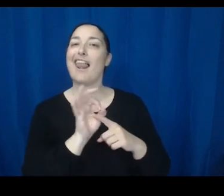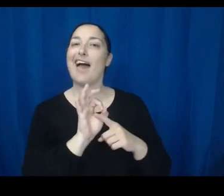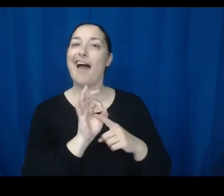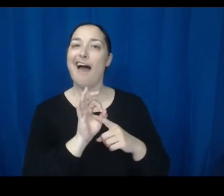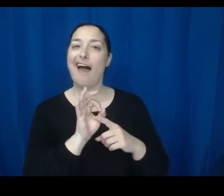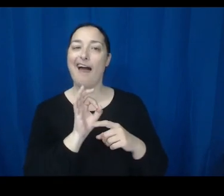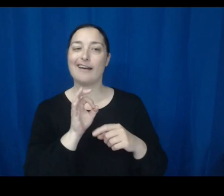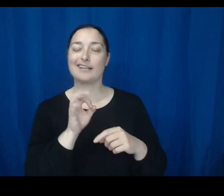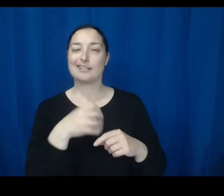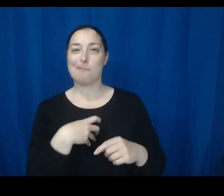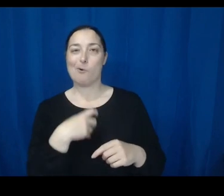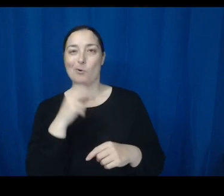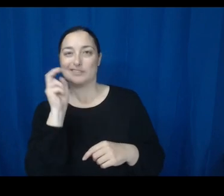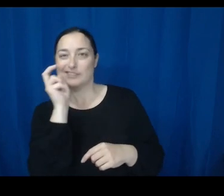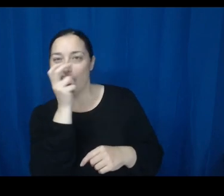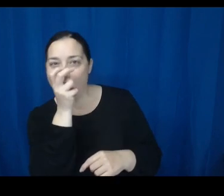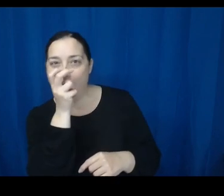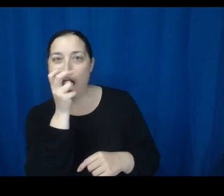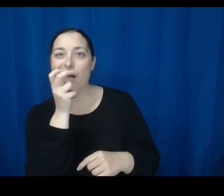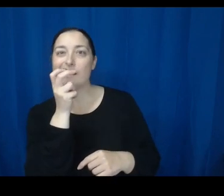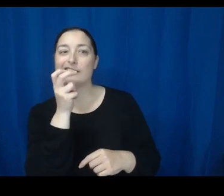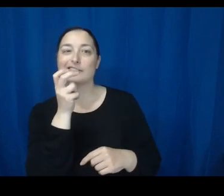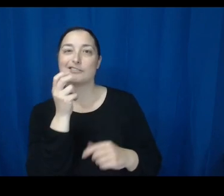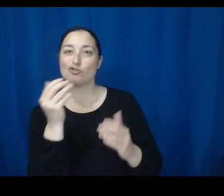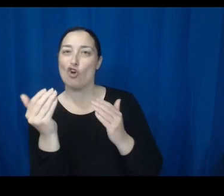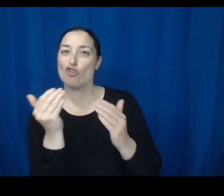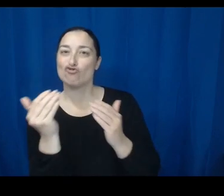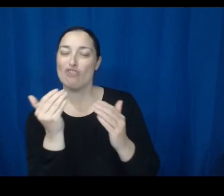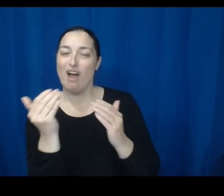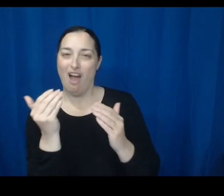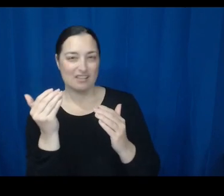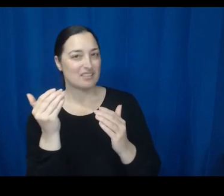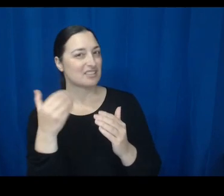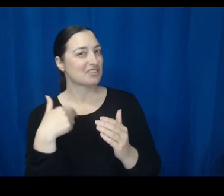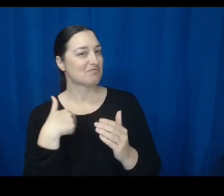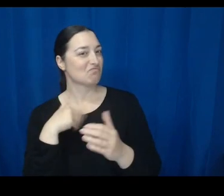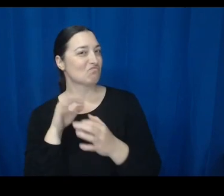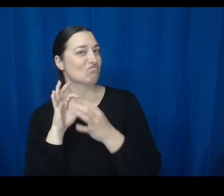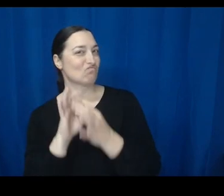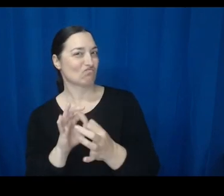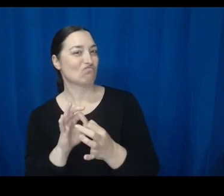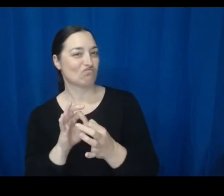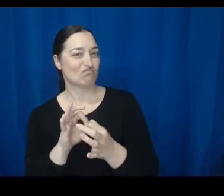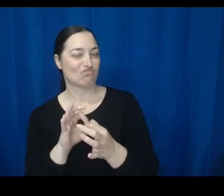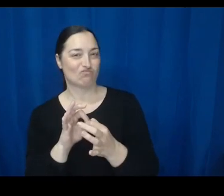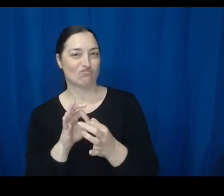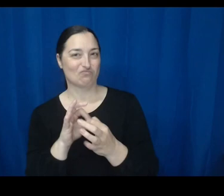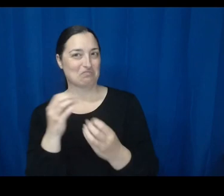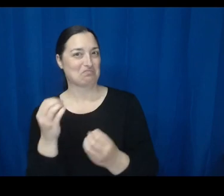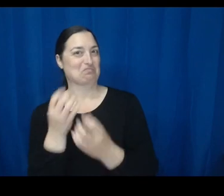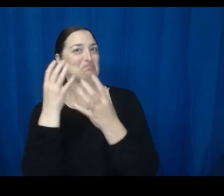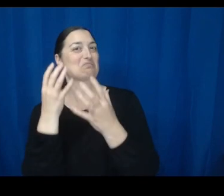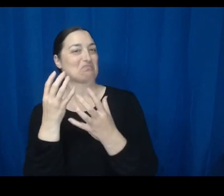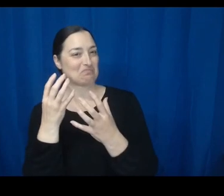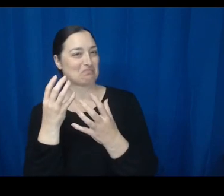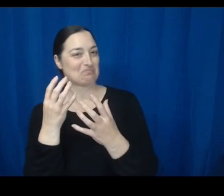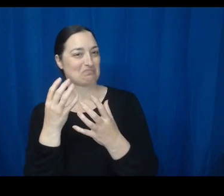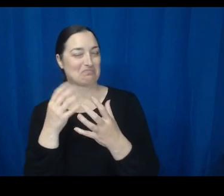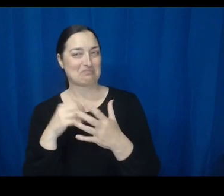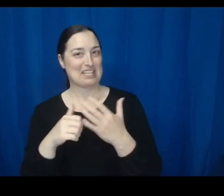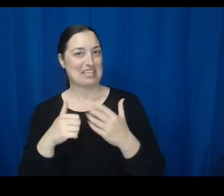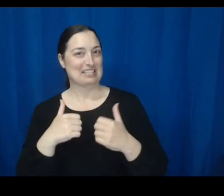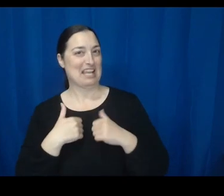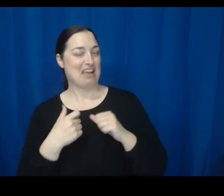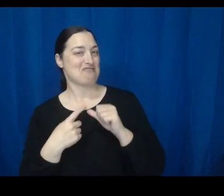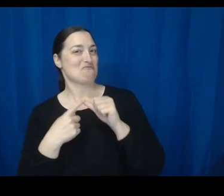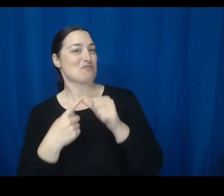contrasts tend to be the area or predominate in our response to the